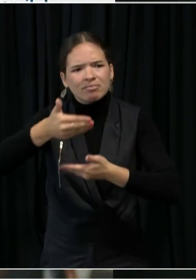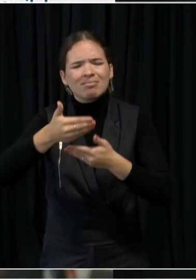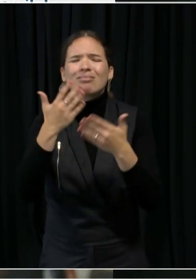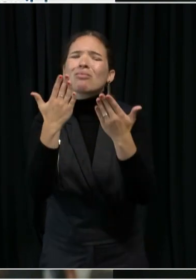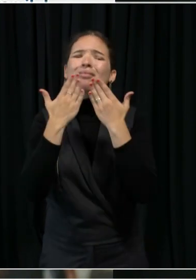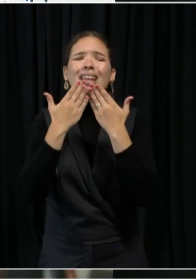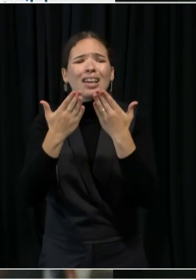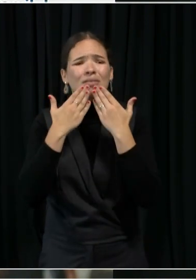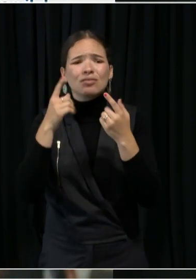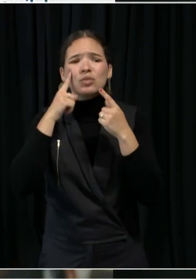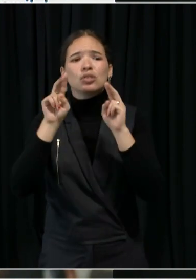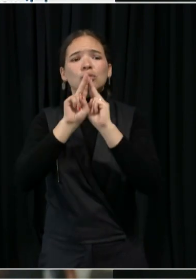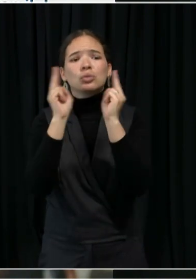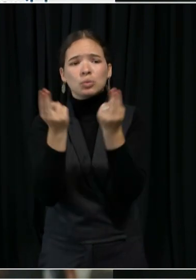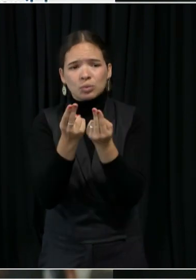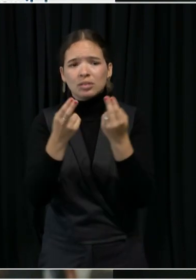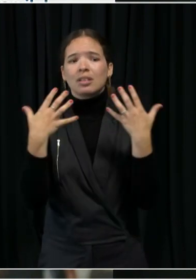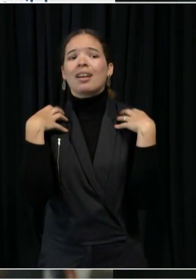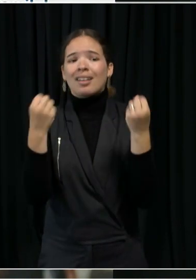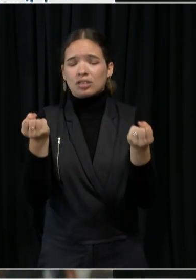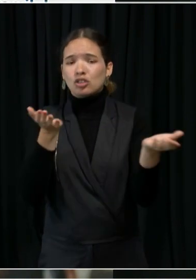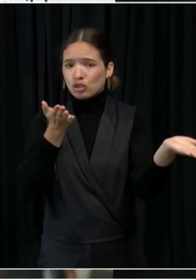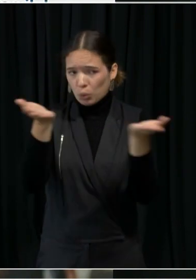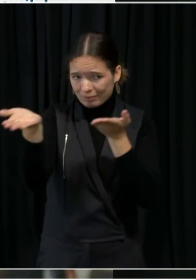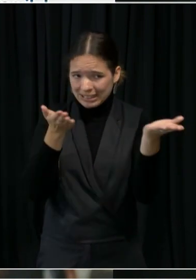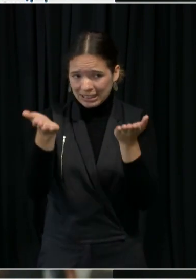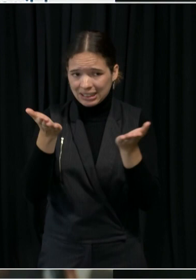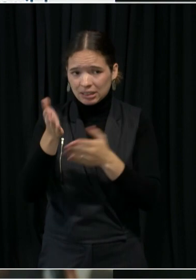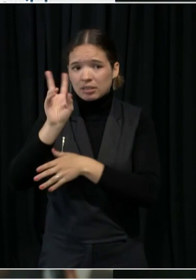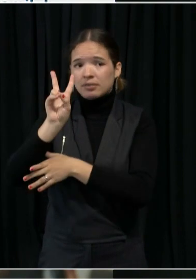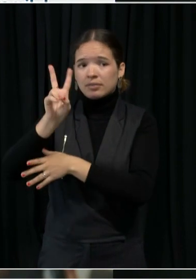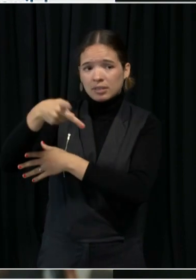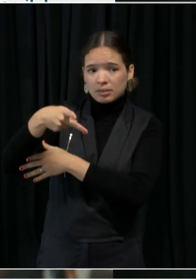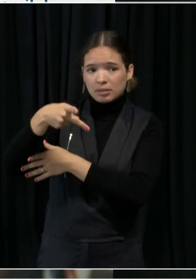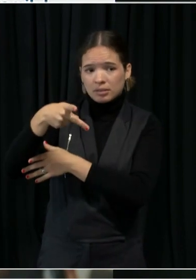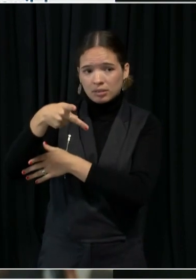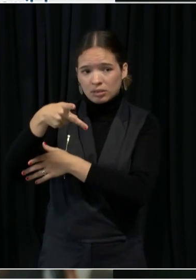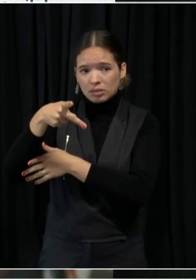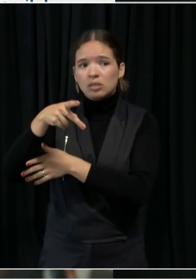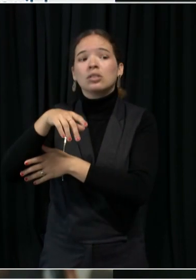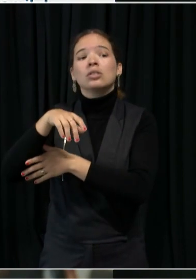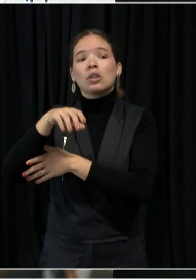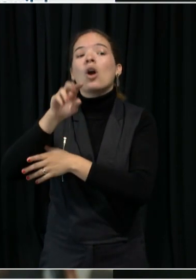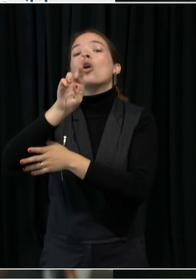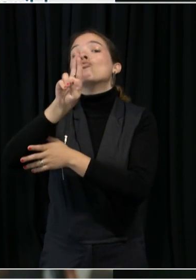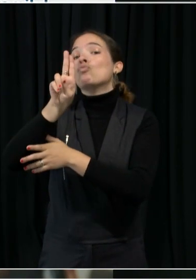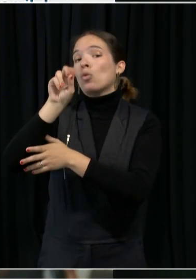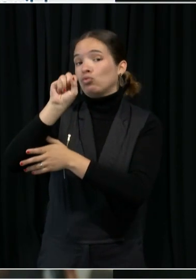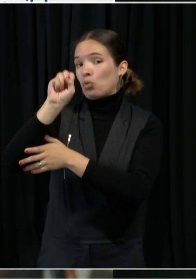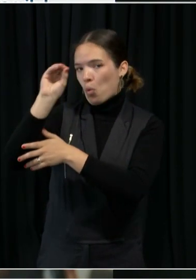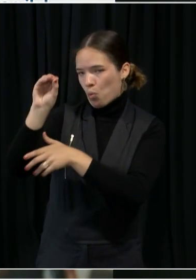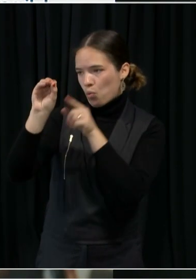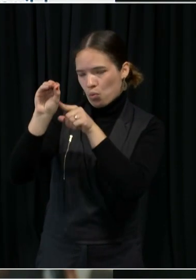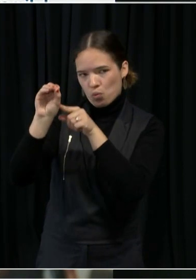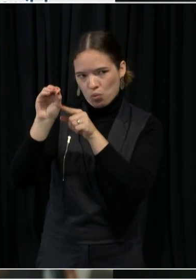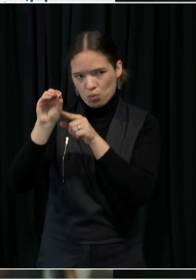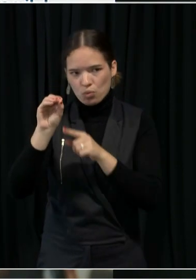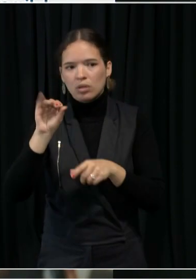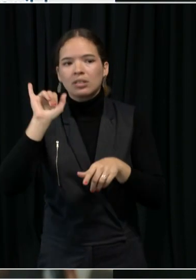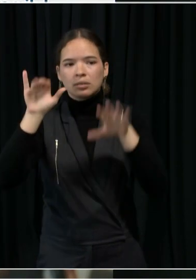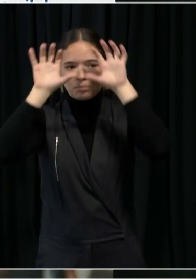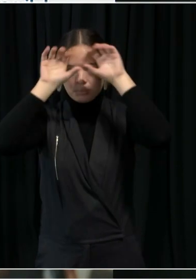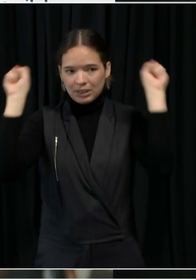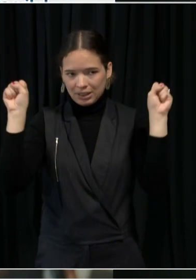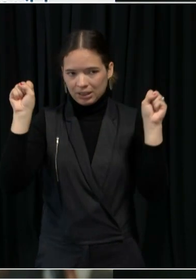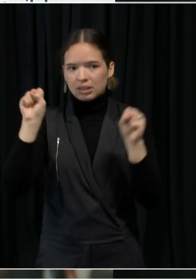Health Services, Vice President Kimberly Russo, President Mark Miller, Dr. Bass from George